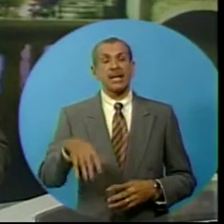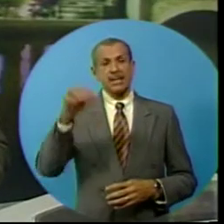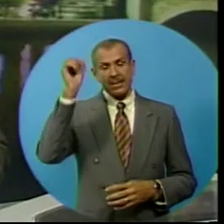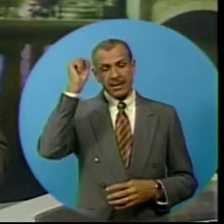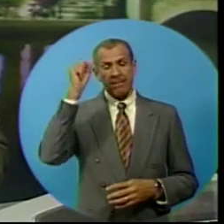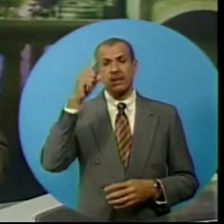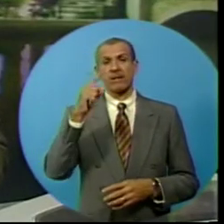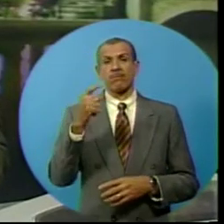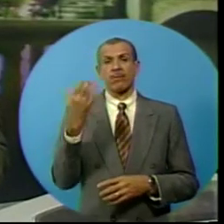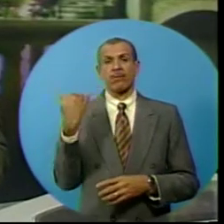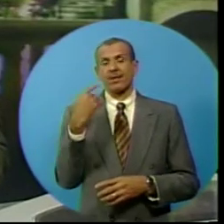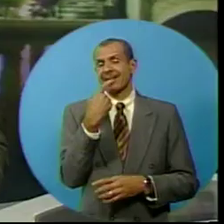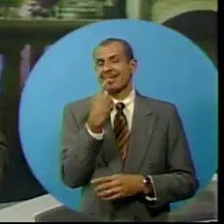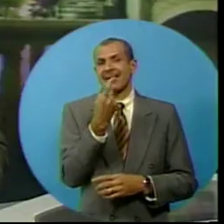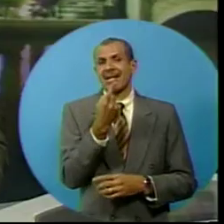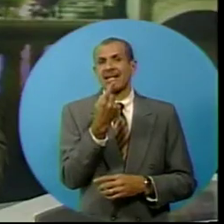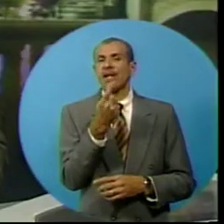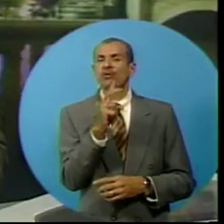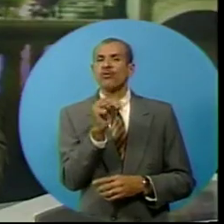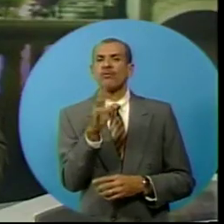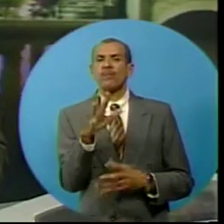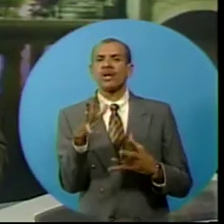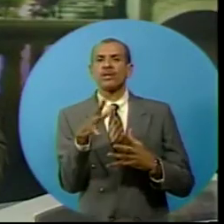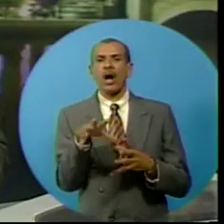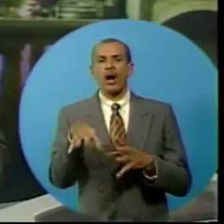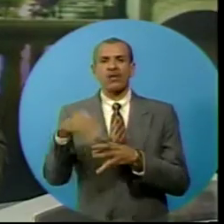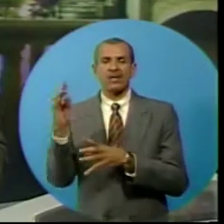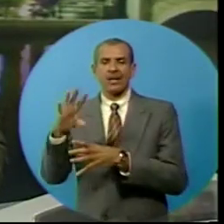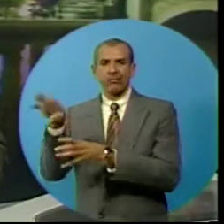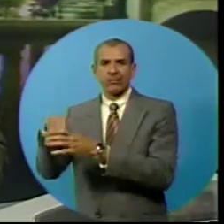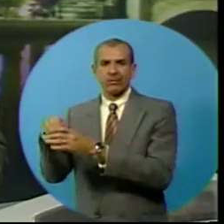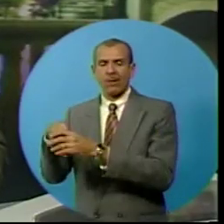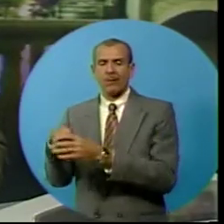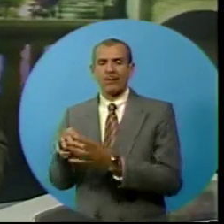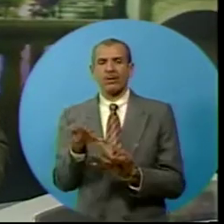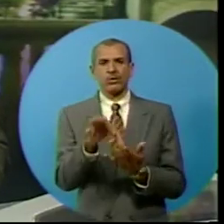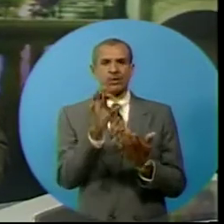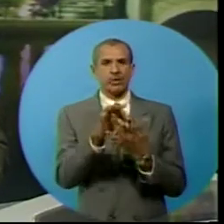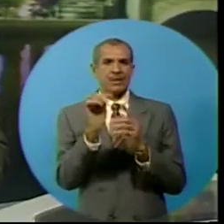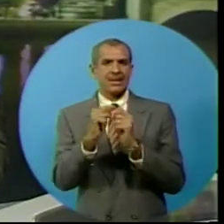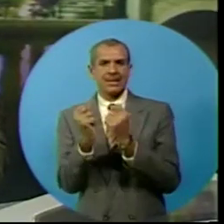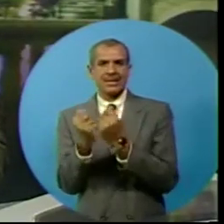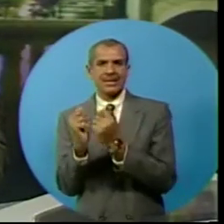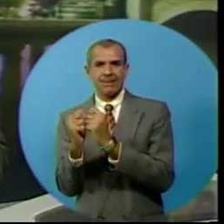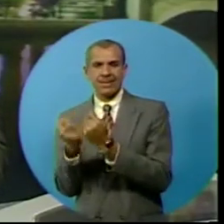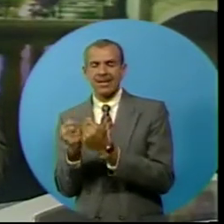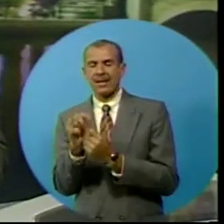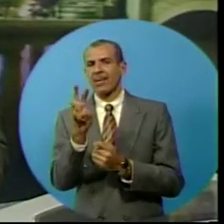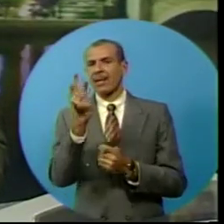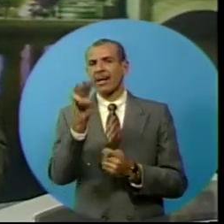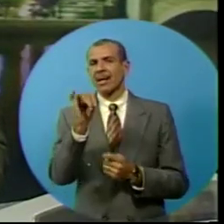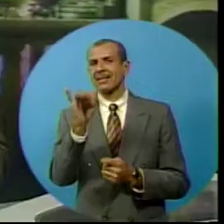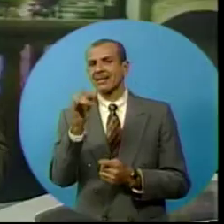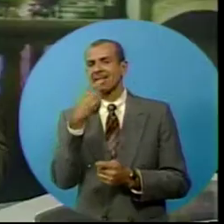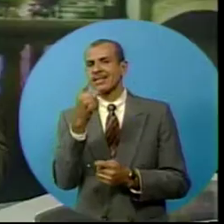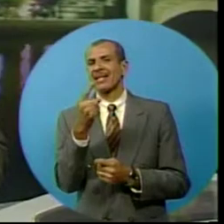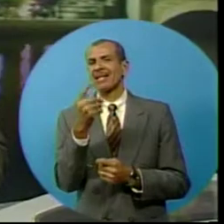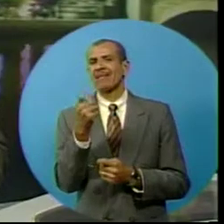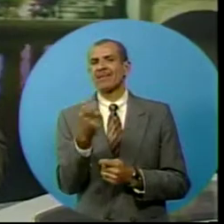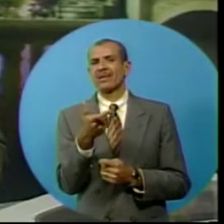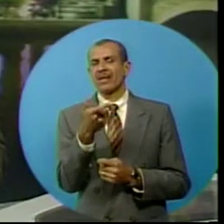Simmons earlier charged that there was too much outside influence when selecting teams. The WICB says it will